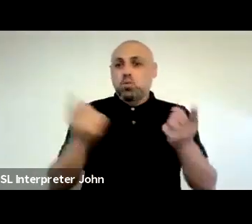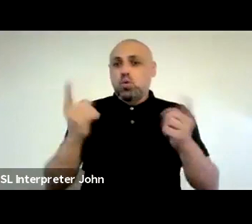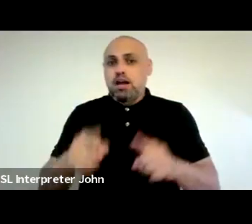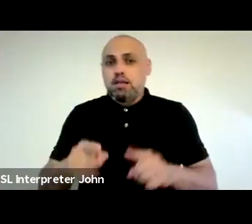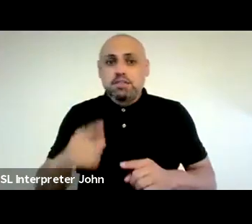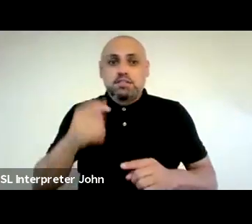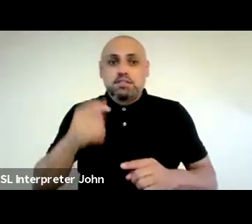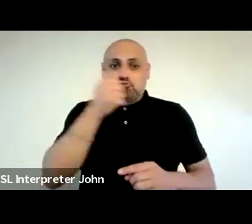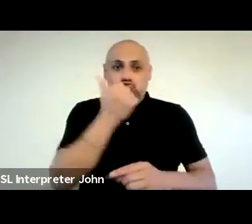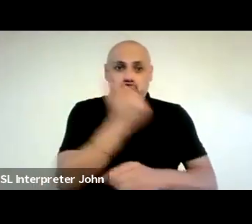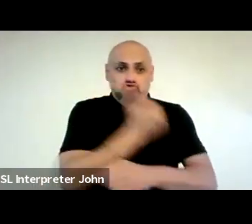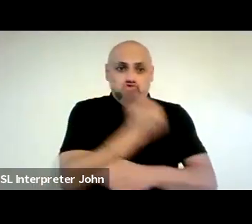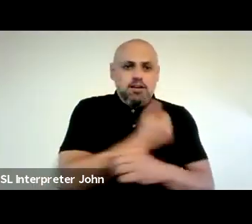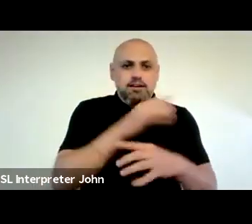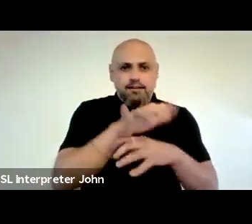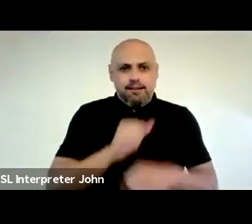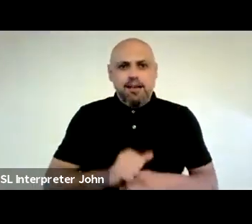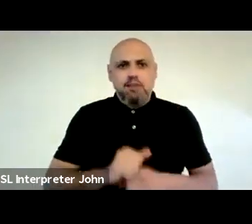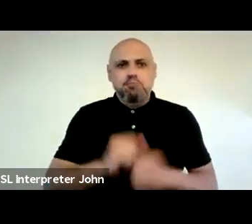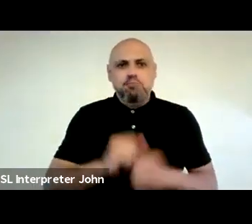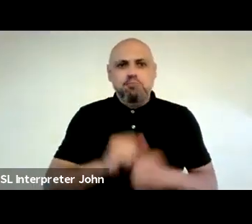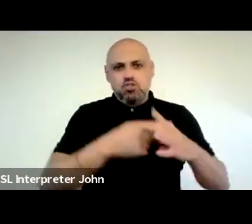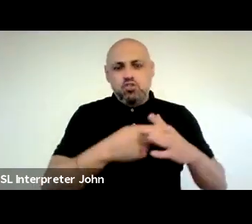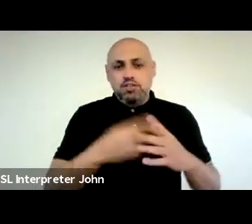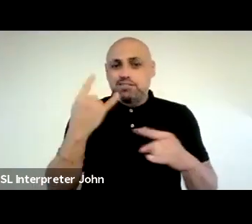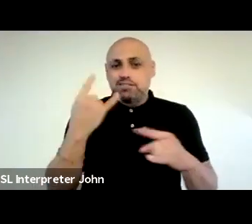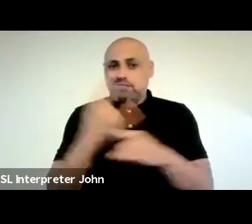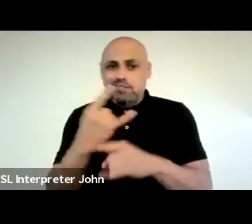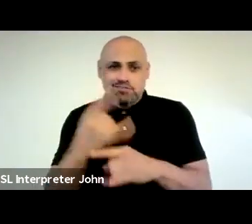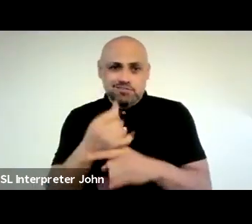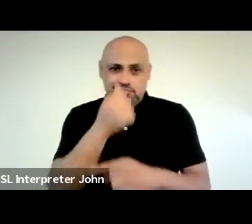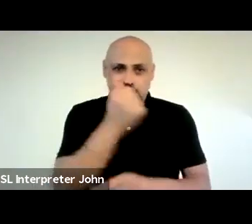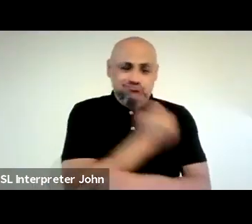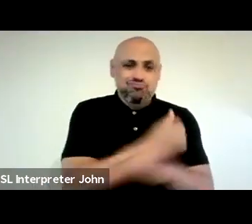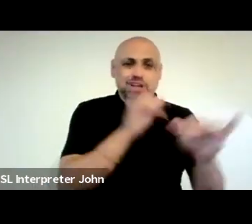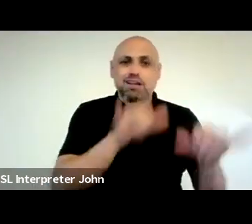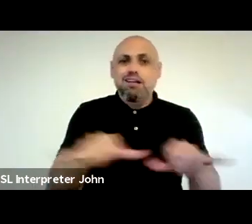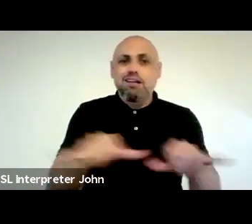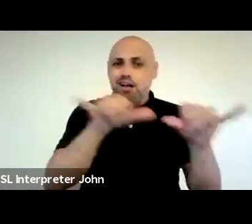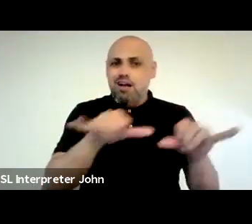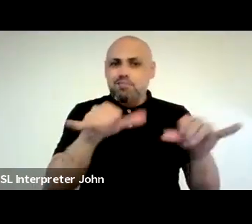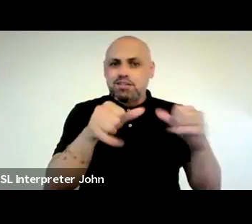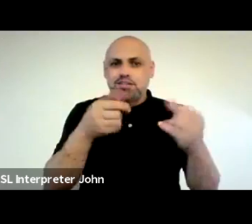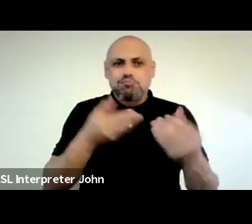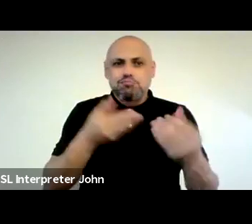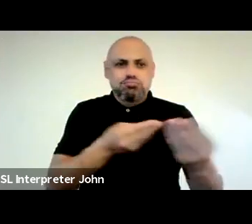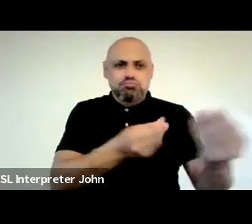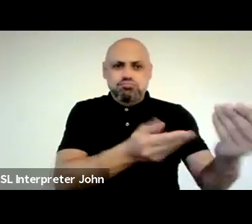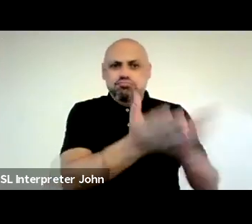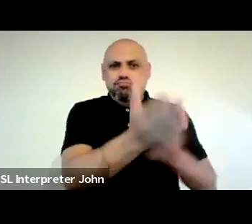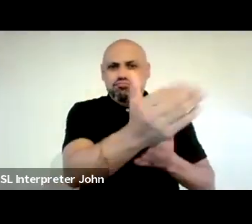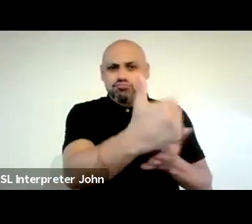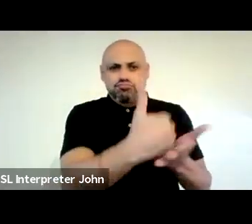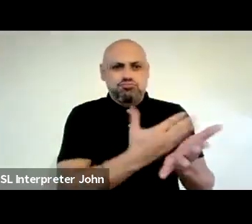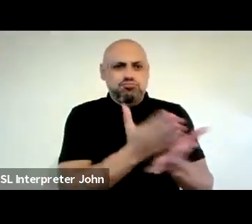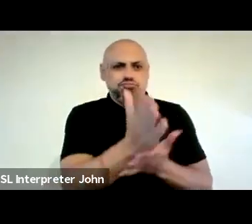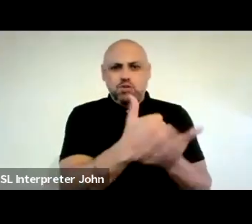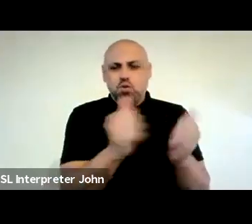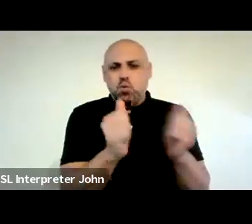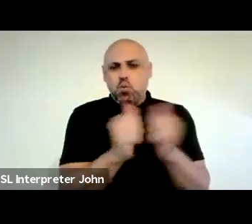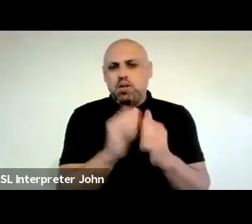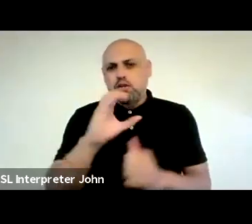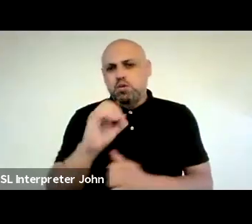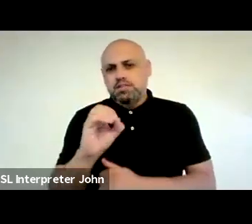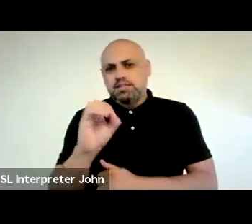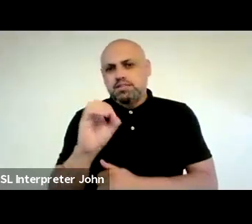strained marriage. Drug and alcohol abuse quite commonly ebb and flow along with the OCD. 2 years later, I